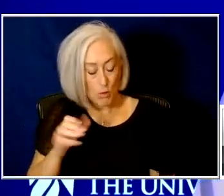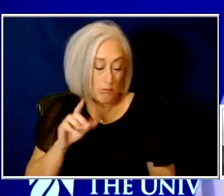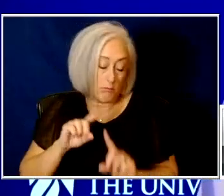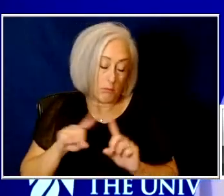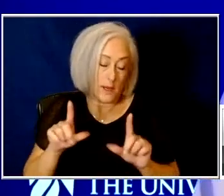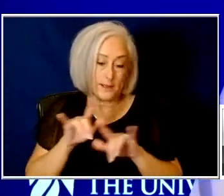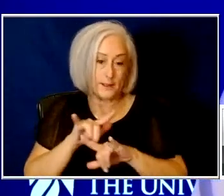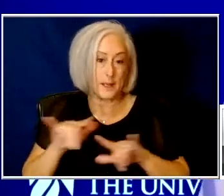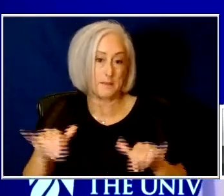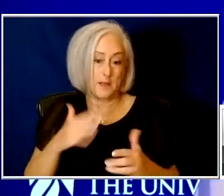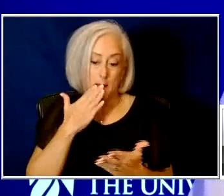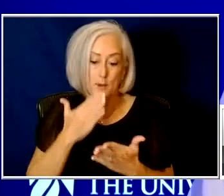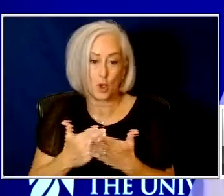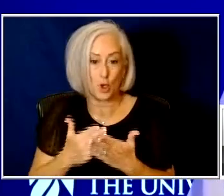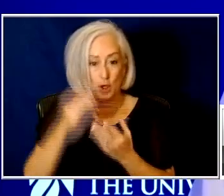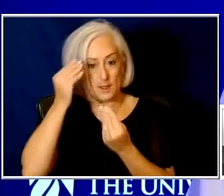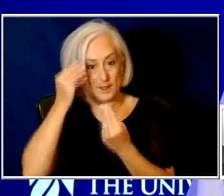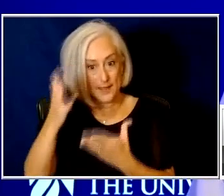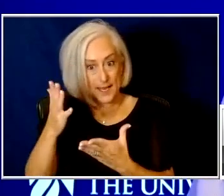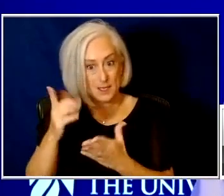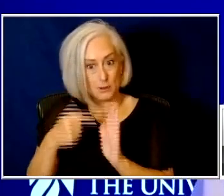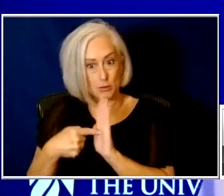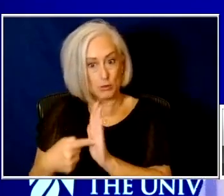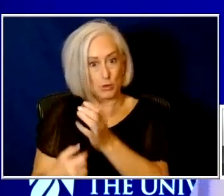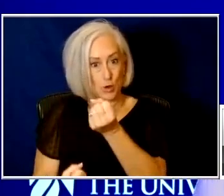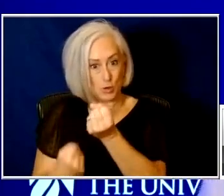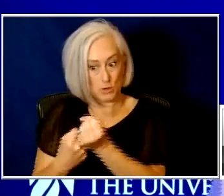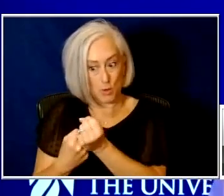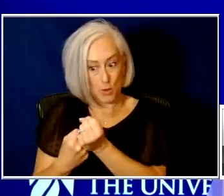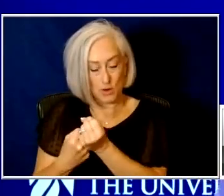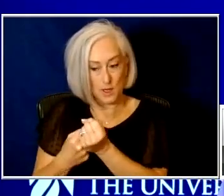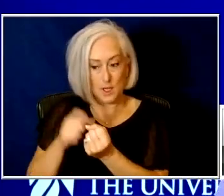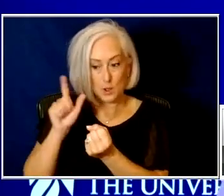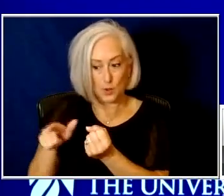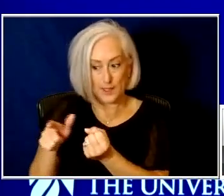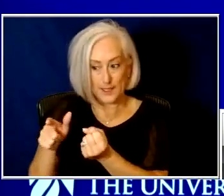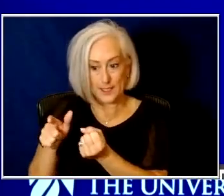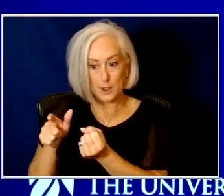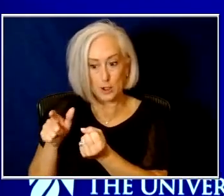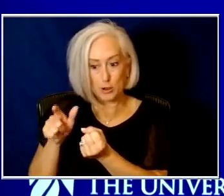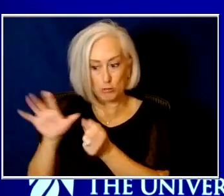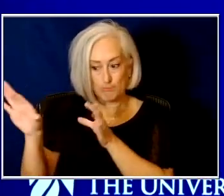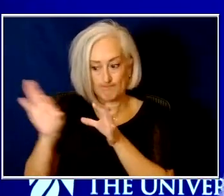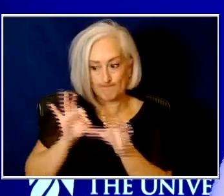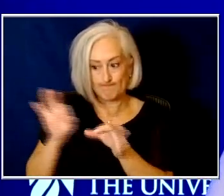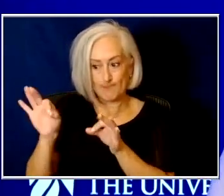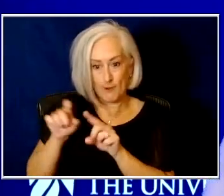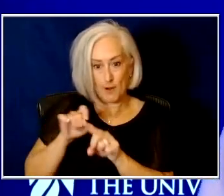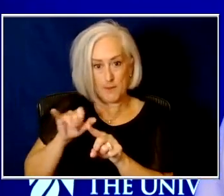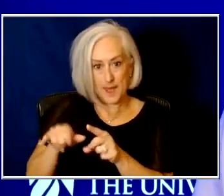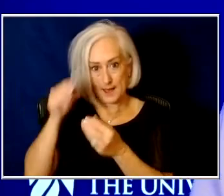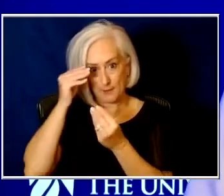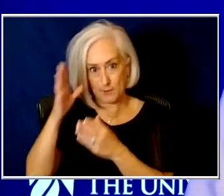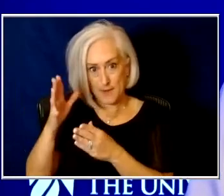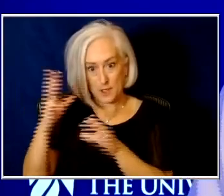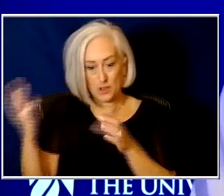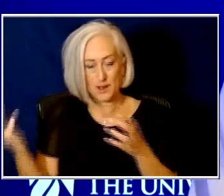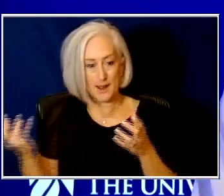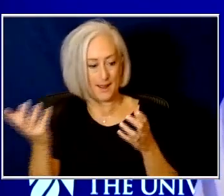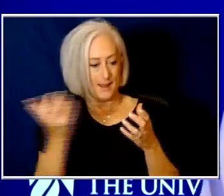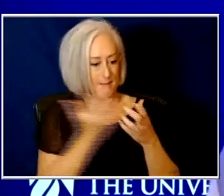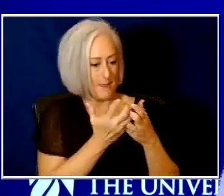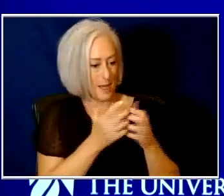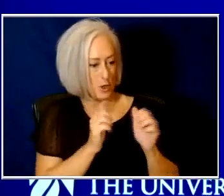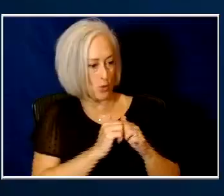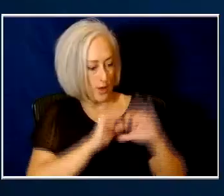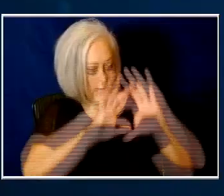sure. So I think we need to take those kernels of information, put that into the whole, and understand that is helpful to understand